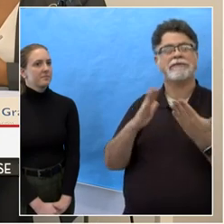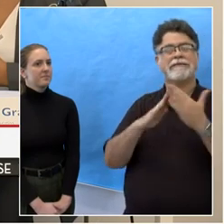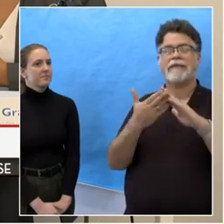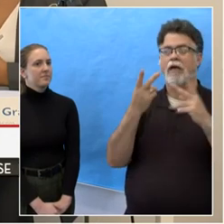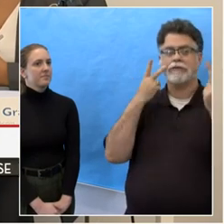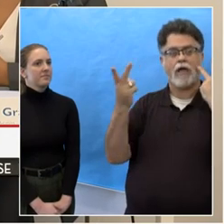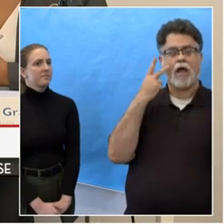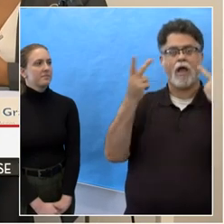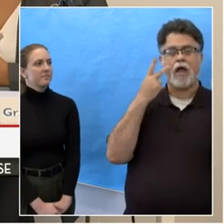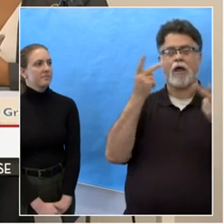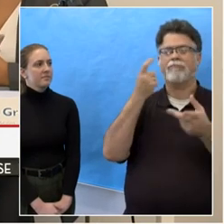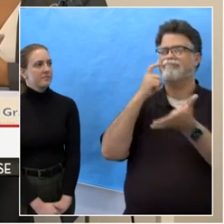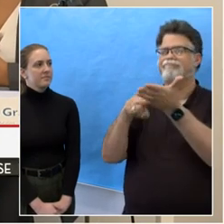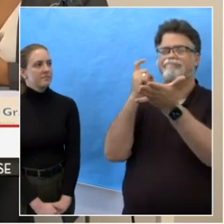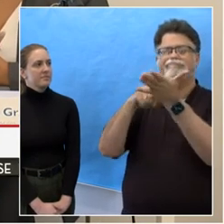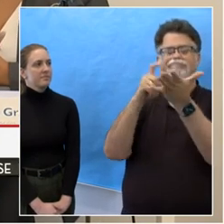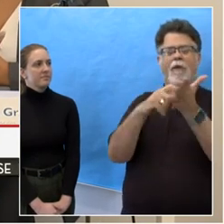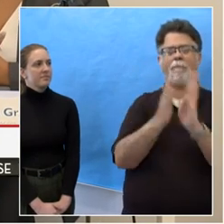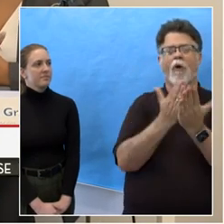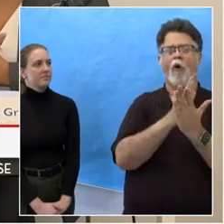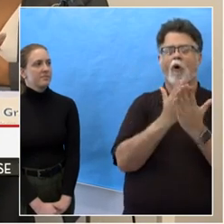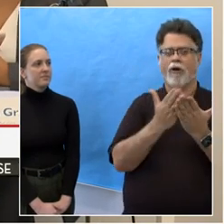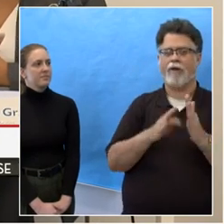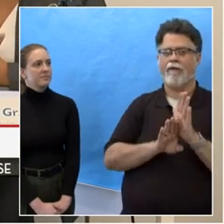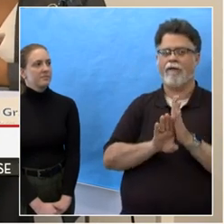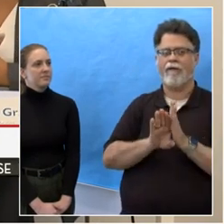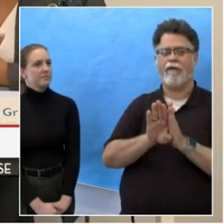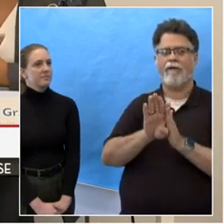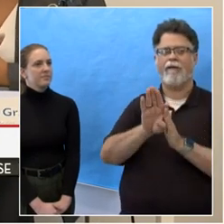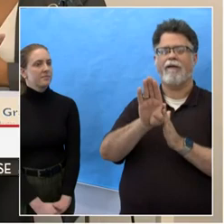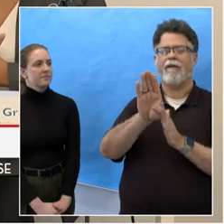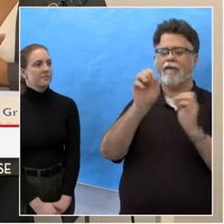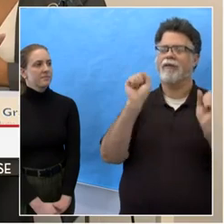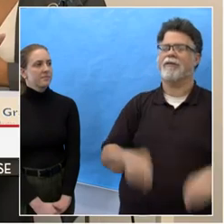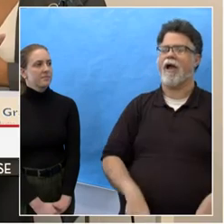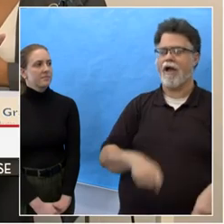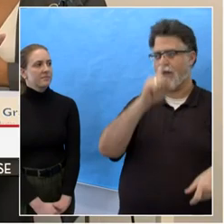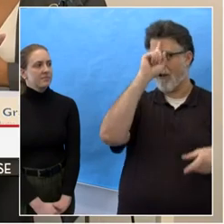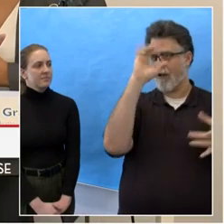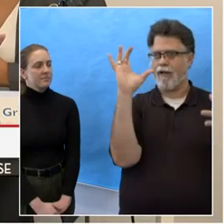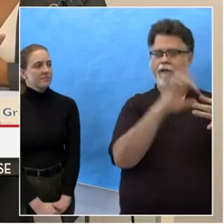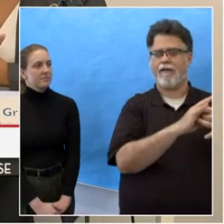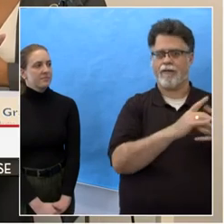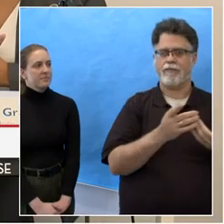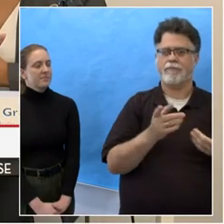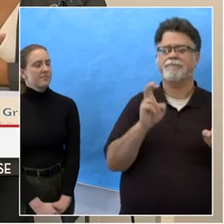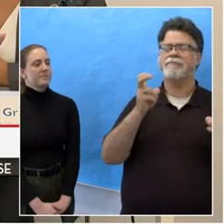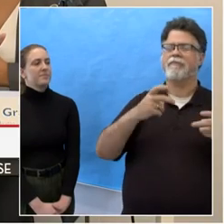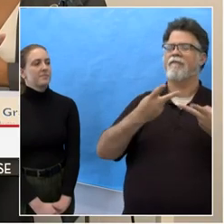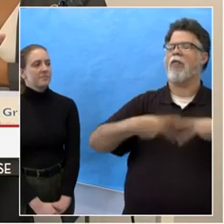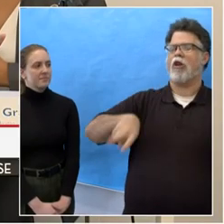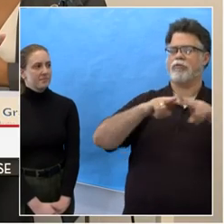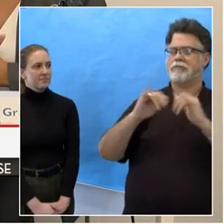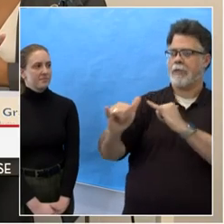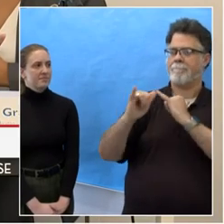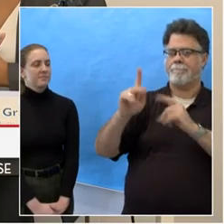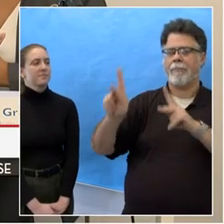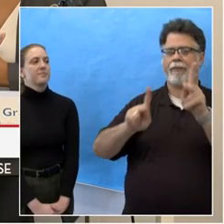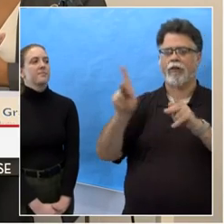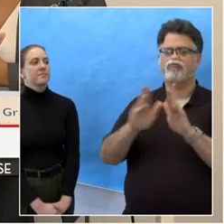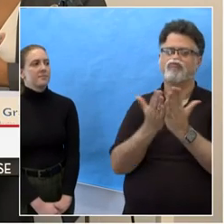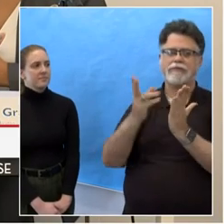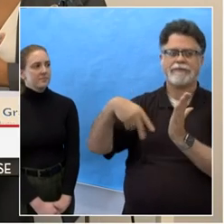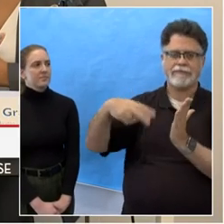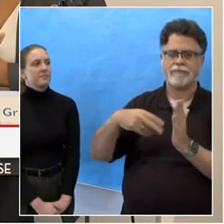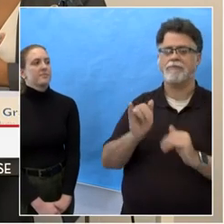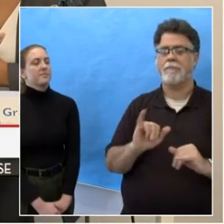and then ultimately students are ready for what's next. And that's from pre-K to kindergarten, that's from elementary to middle